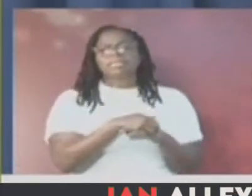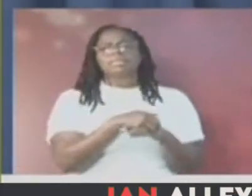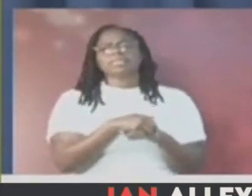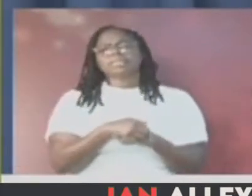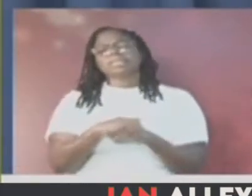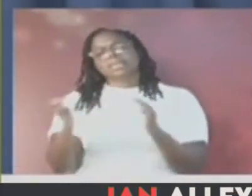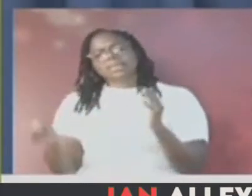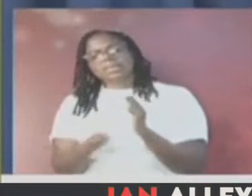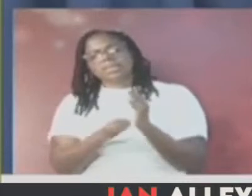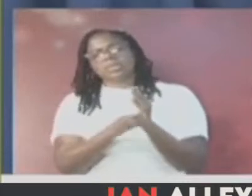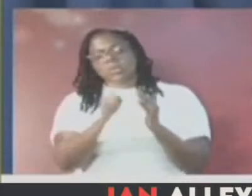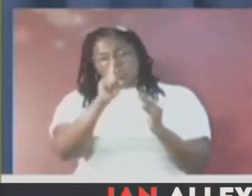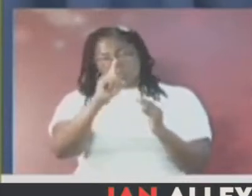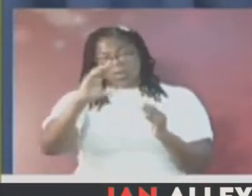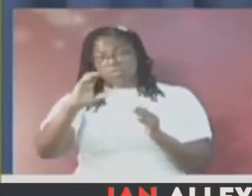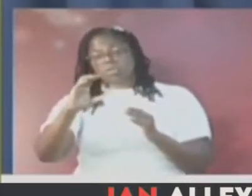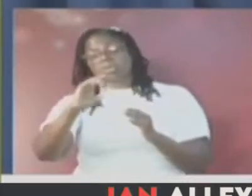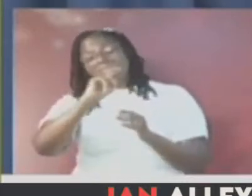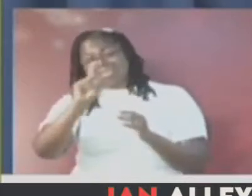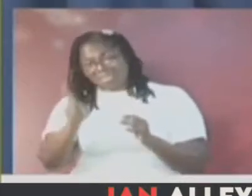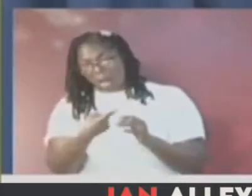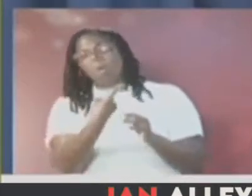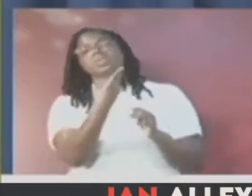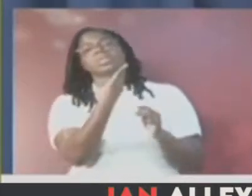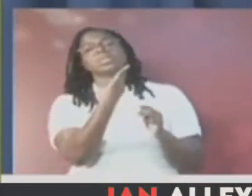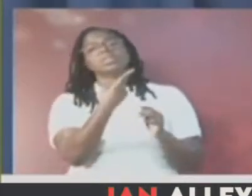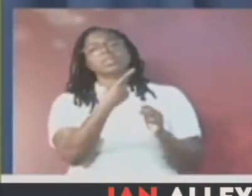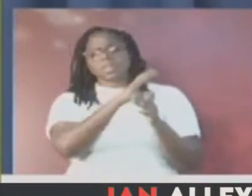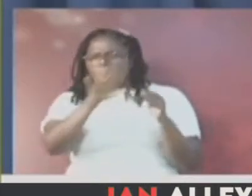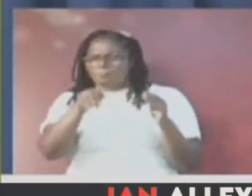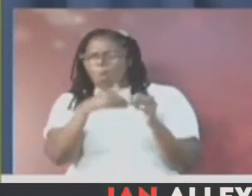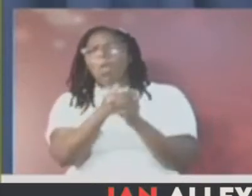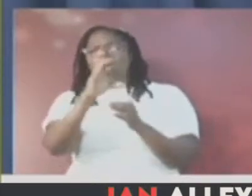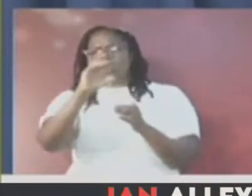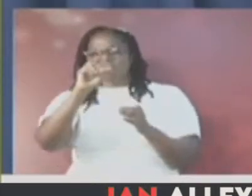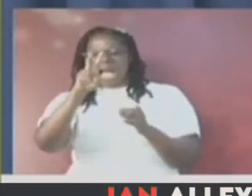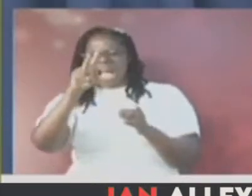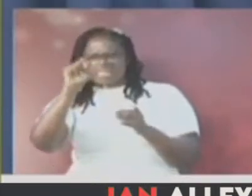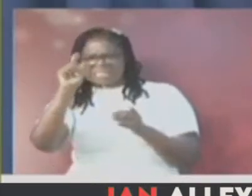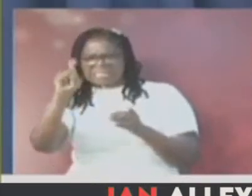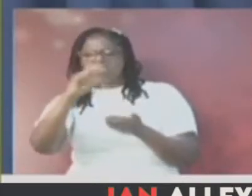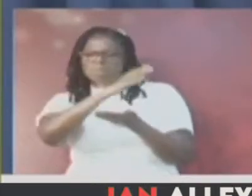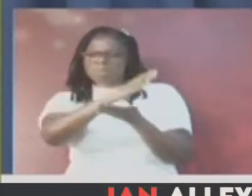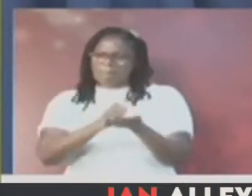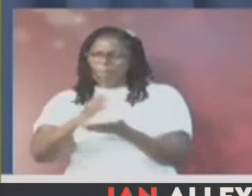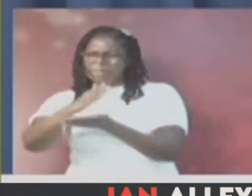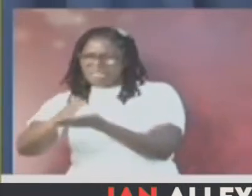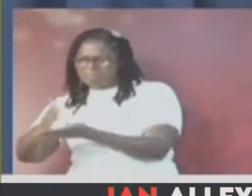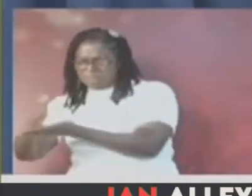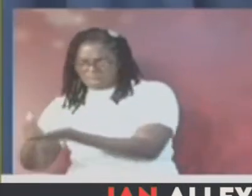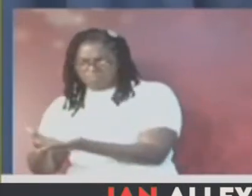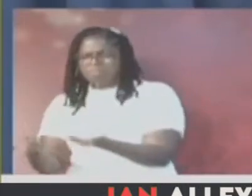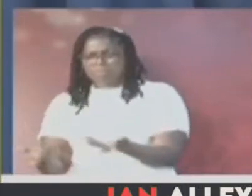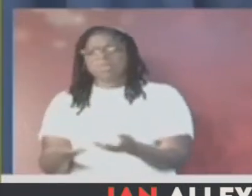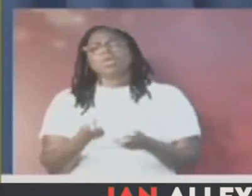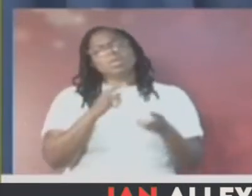100,000 coming in. We can't give you a date as yet. So that is where we are with the COVAX